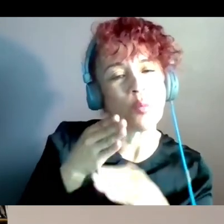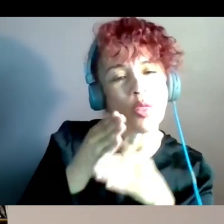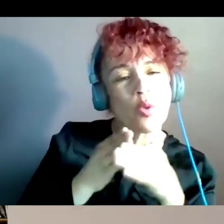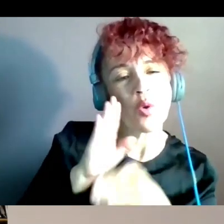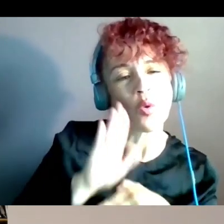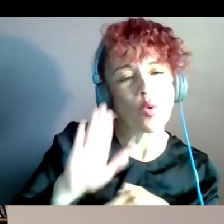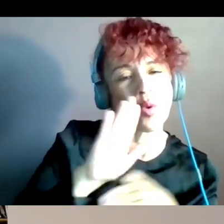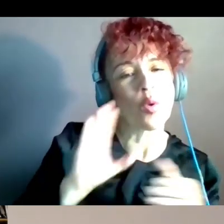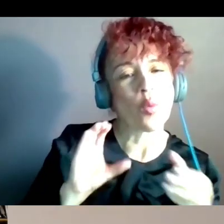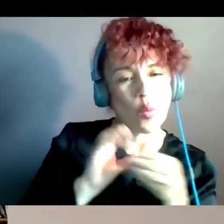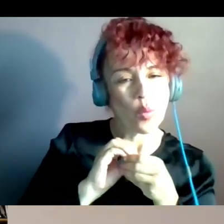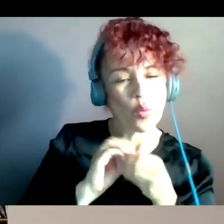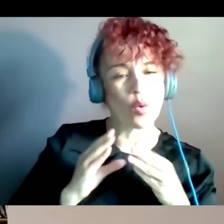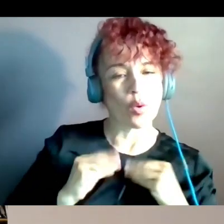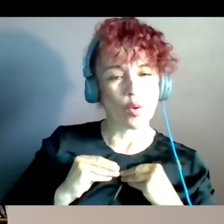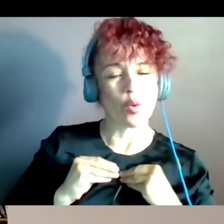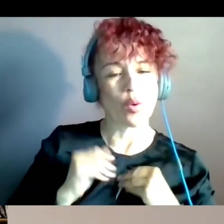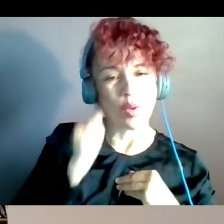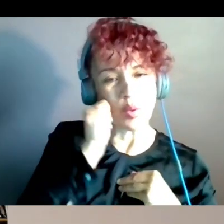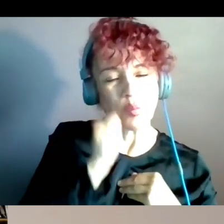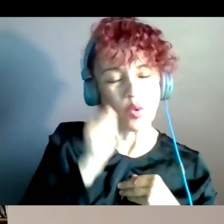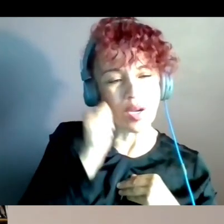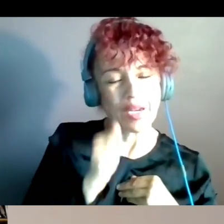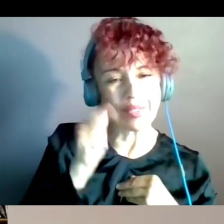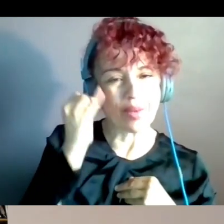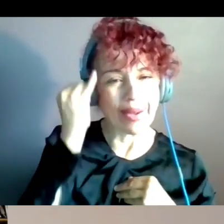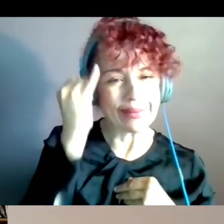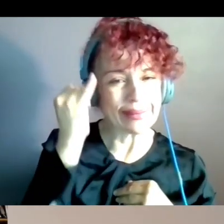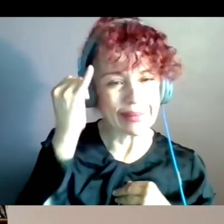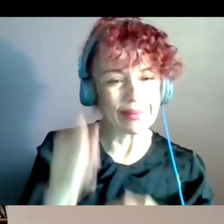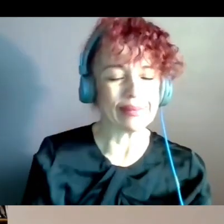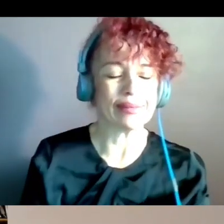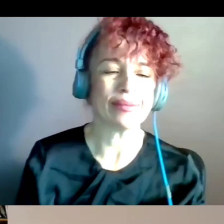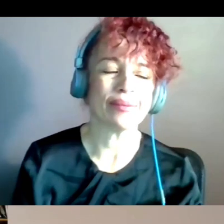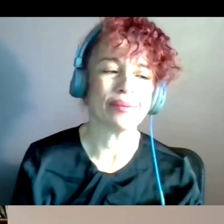your own process and your own ideas. And